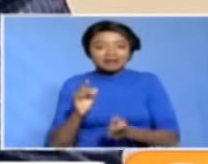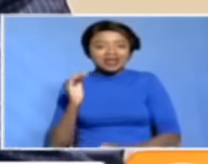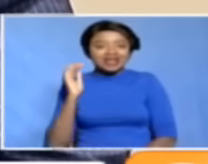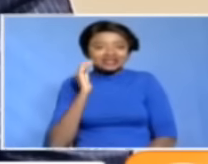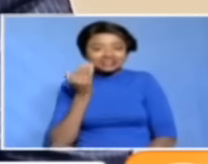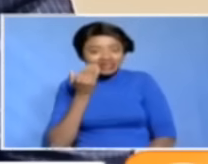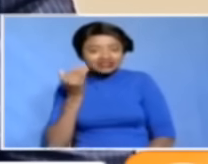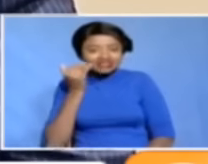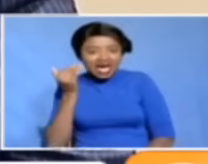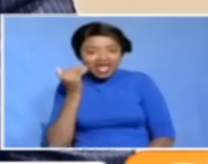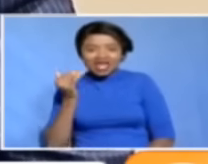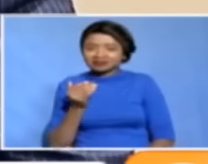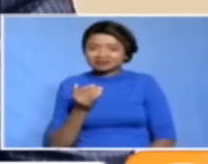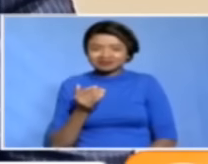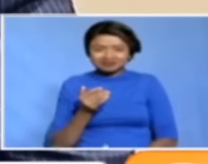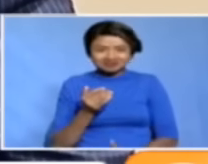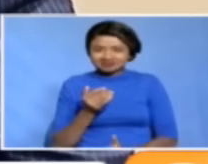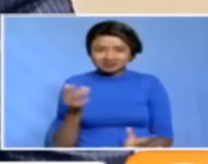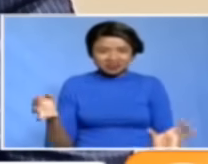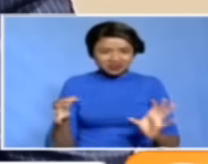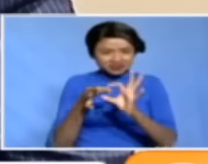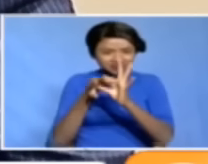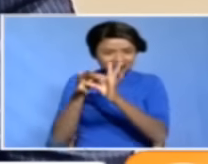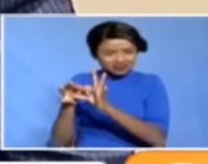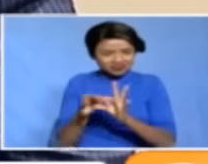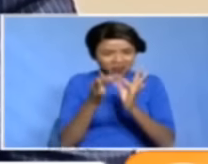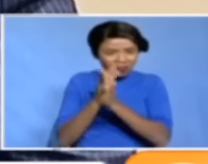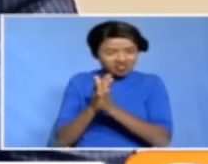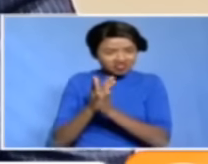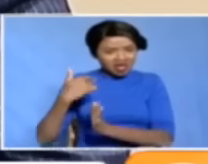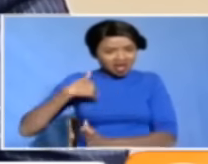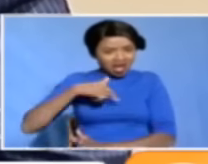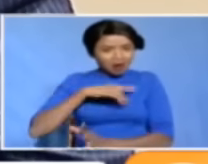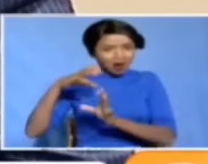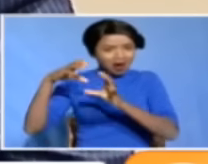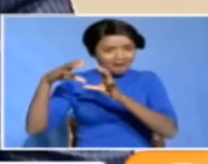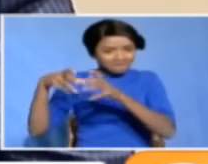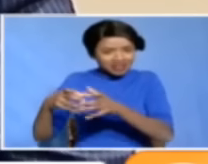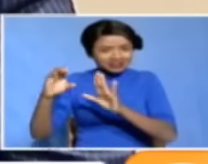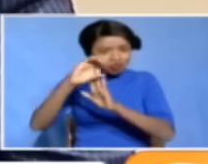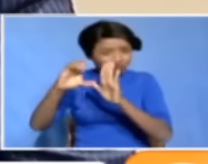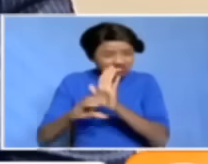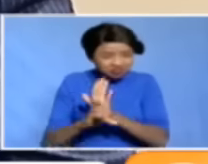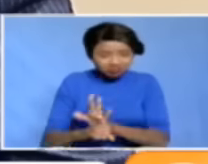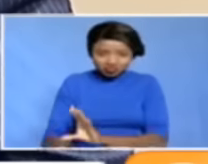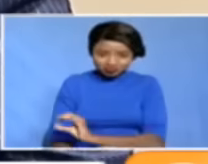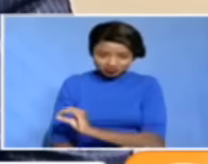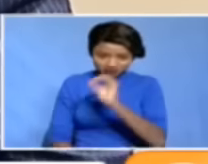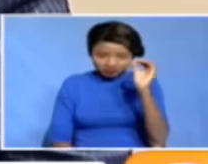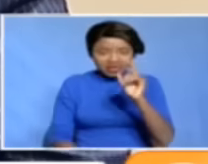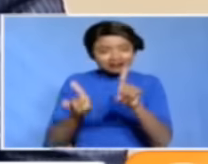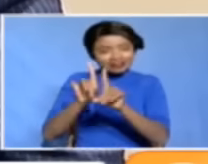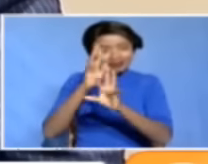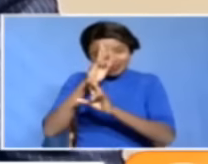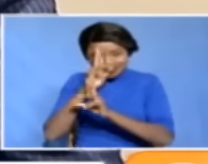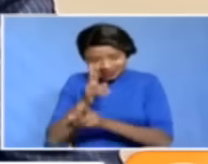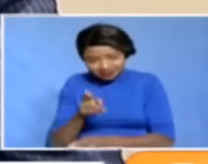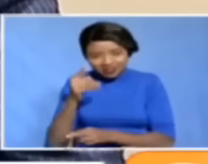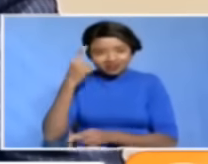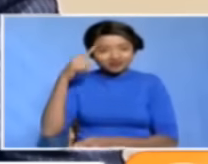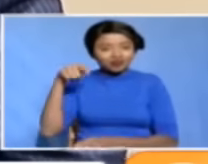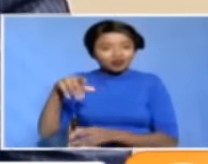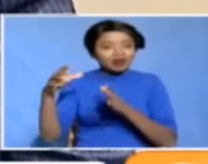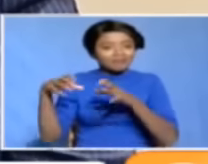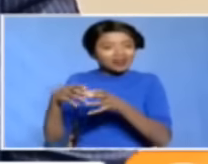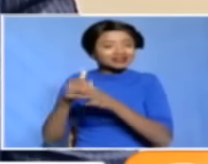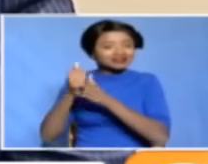in tandem with our party constitution, mm-hmm. the respect for party leaders. Mm-hmm. And I